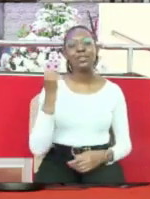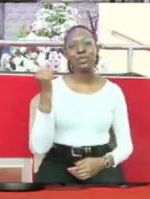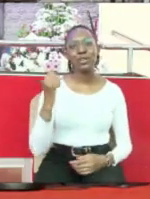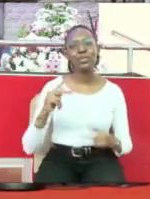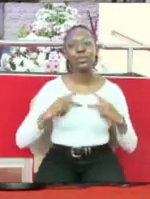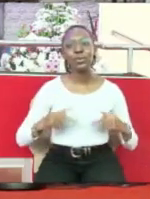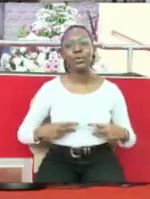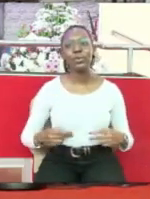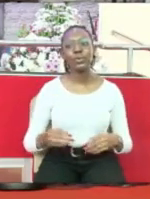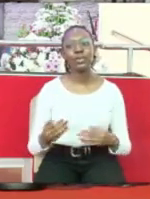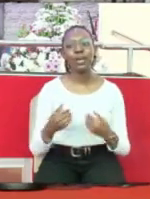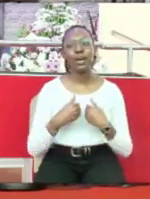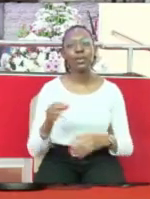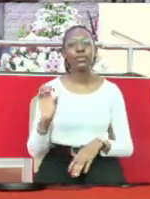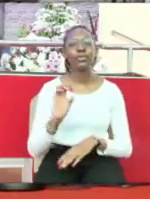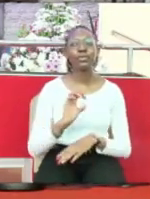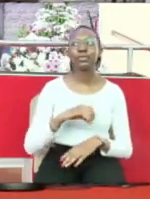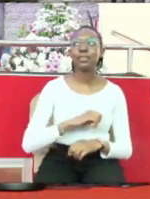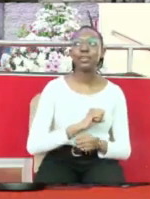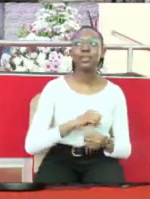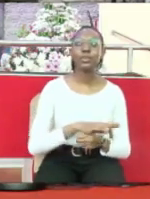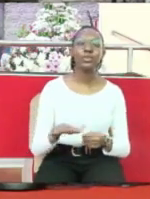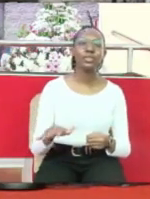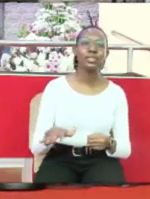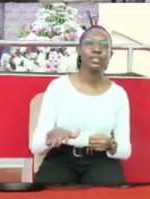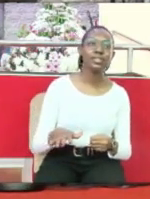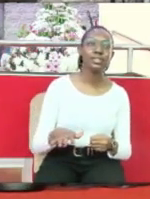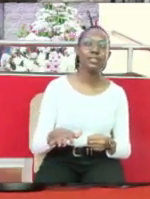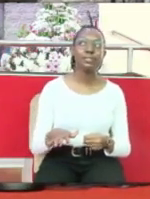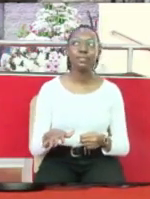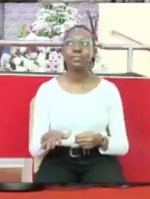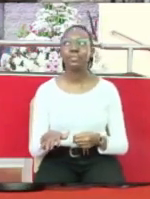wamepata corona. Some of them were refusing. Wengine hata walikuwa nakataa.